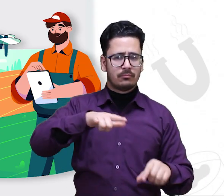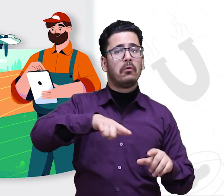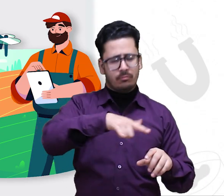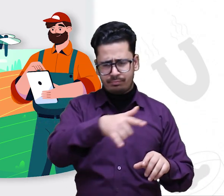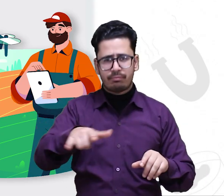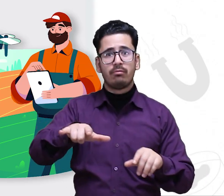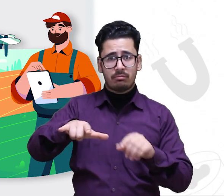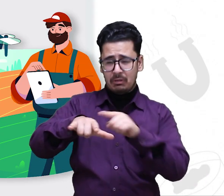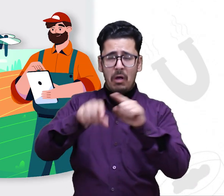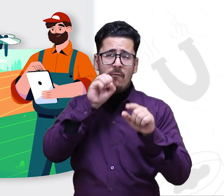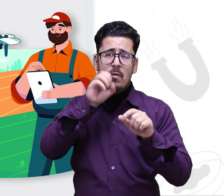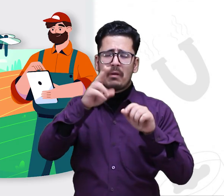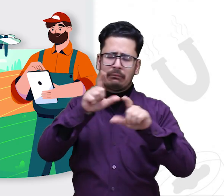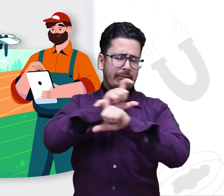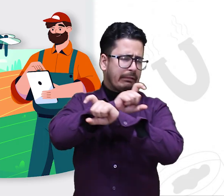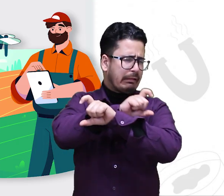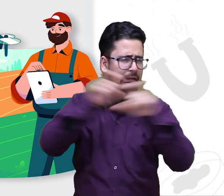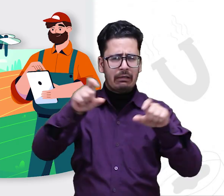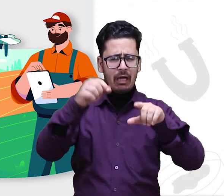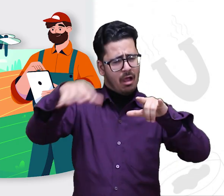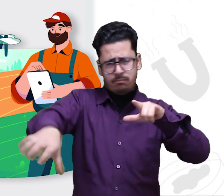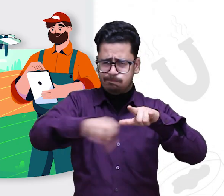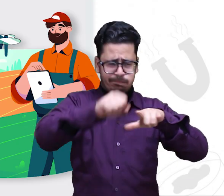plants, vehicular traffic,